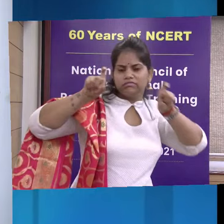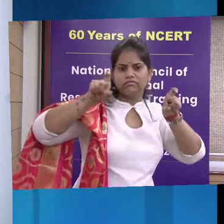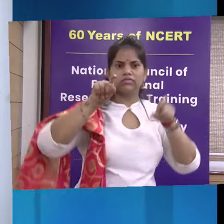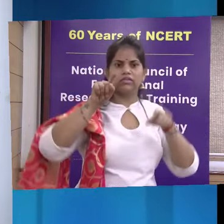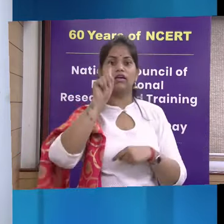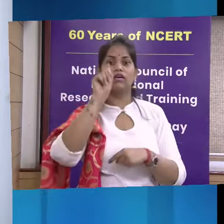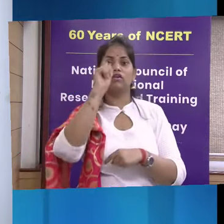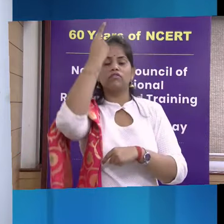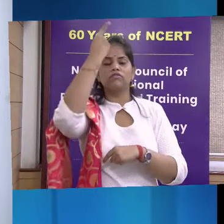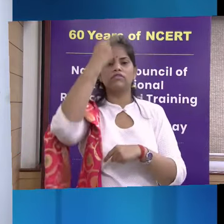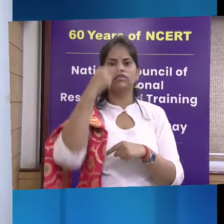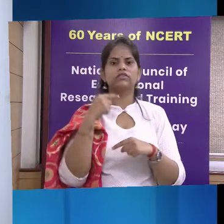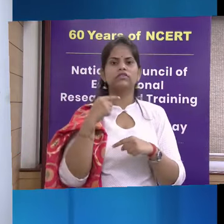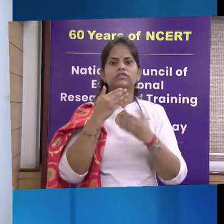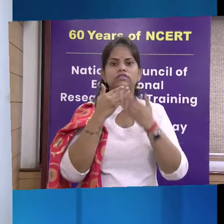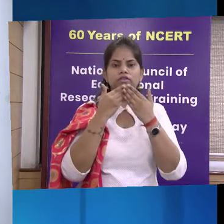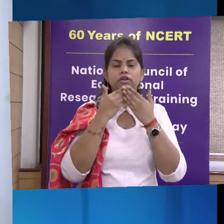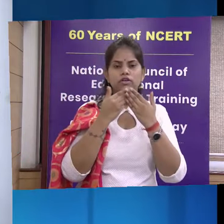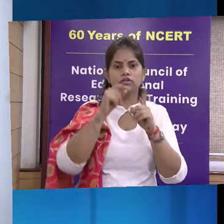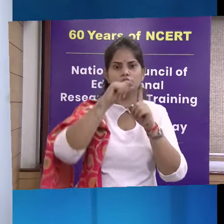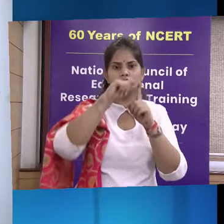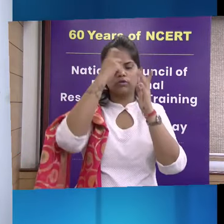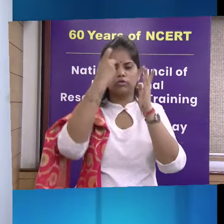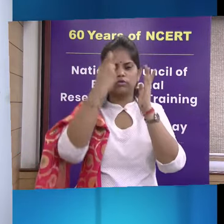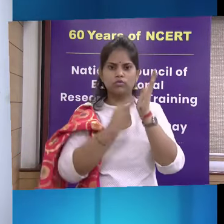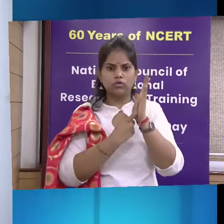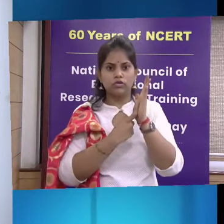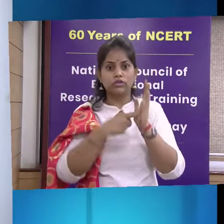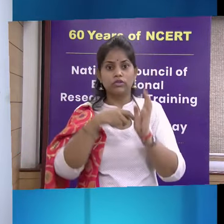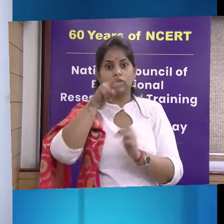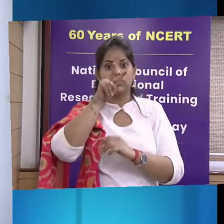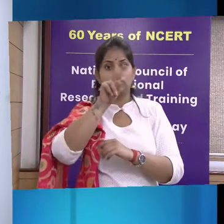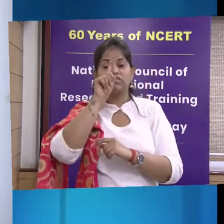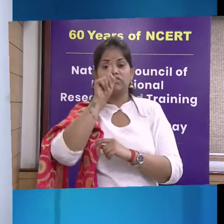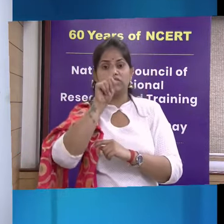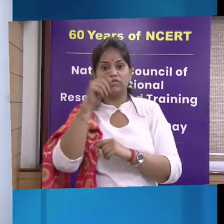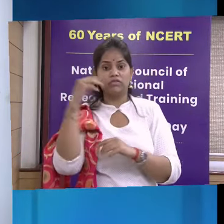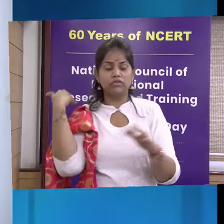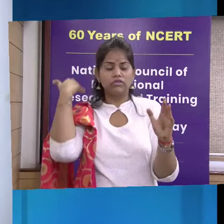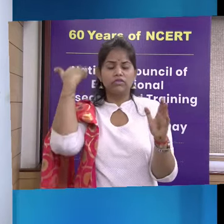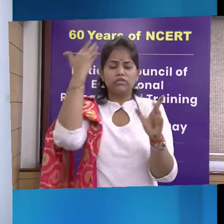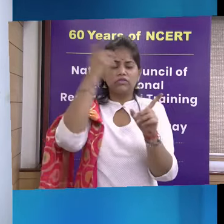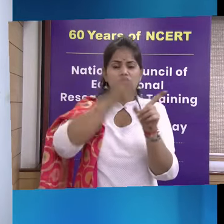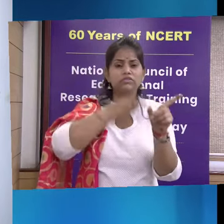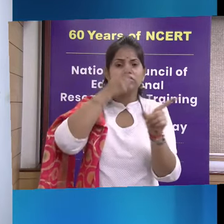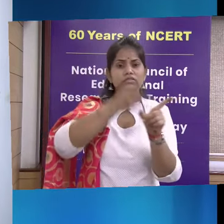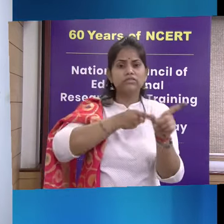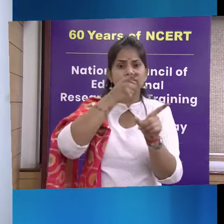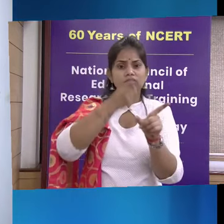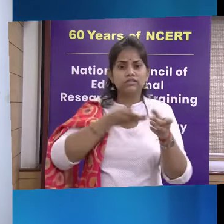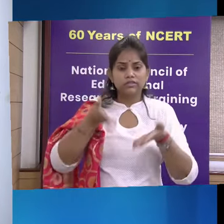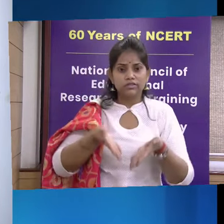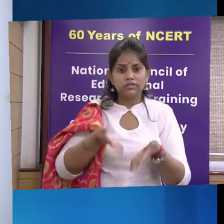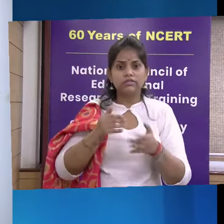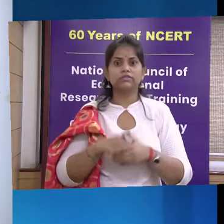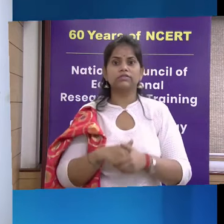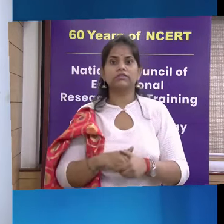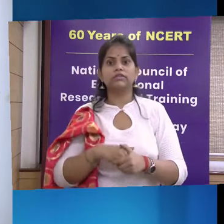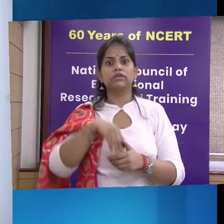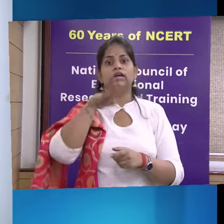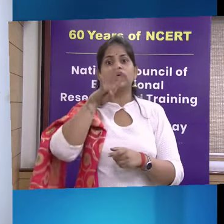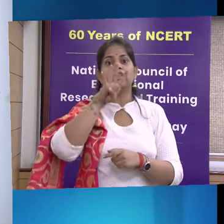first education policy of the 21st century and replaces the